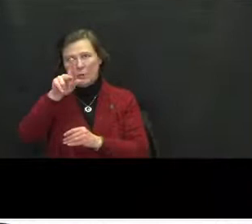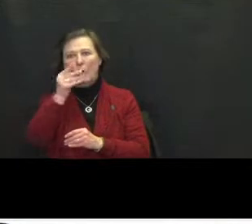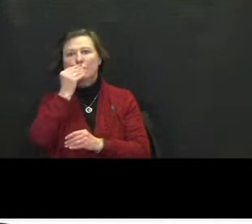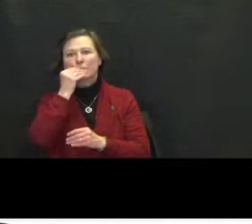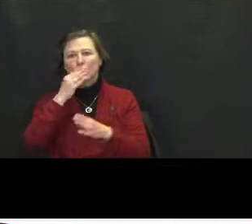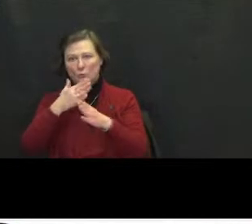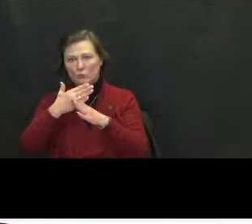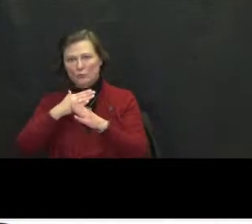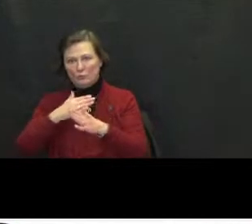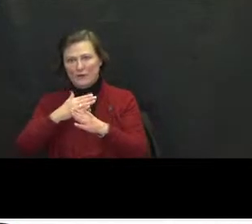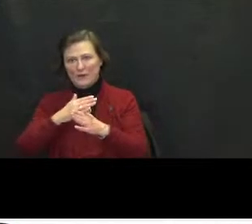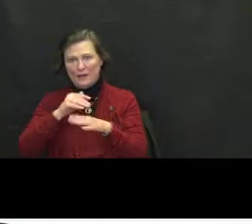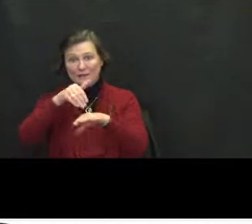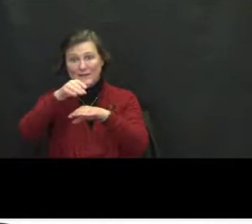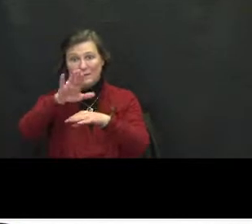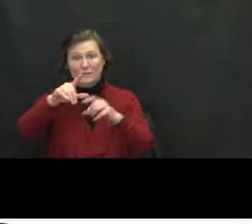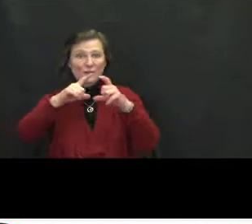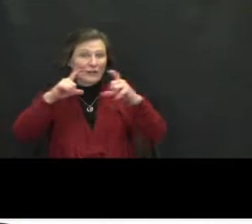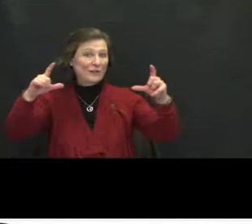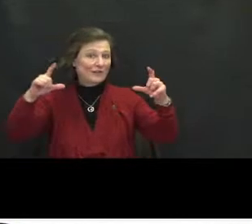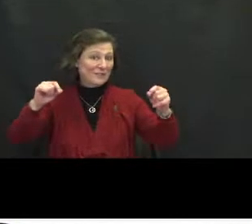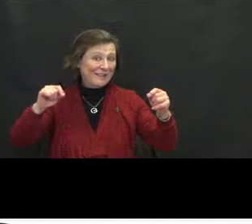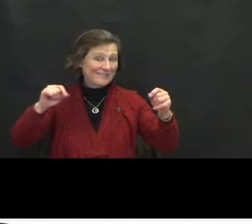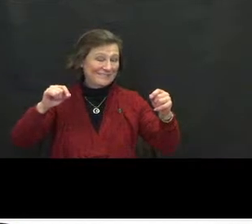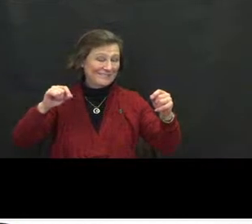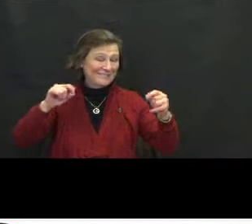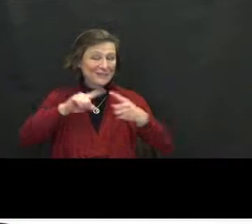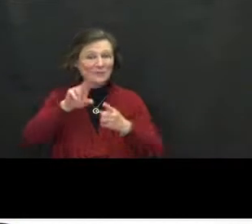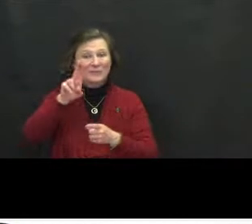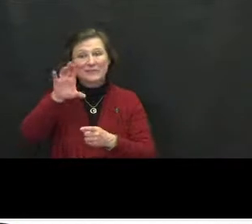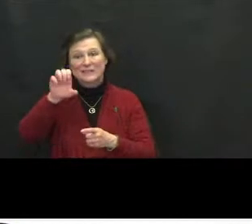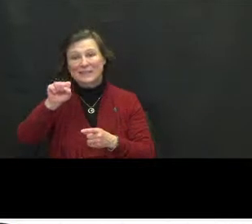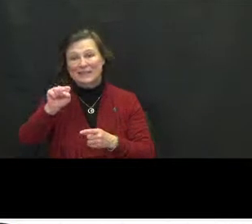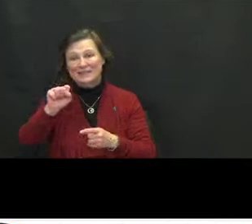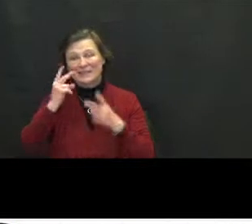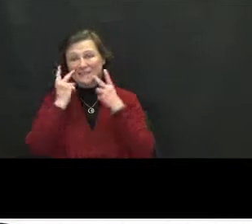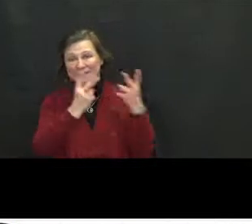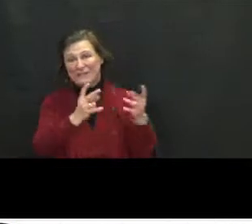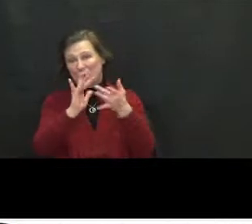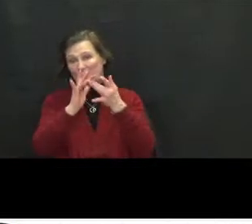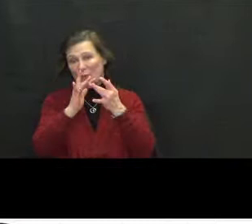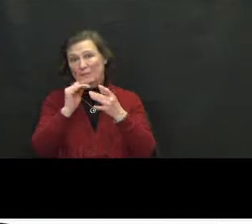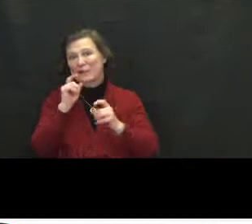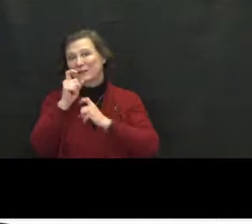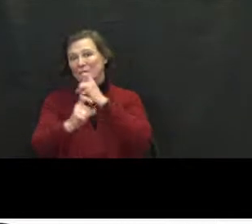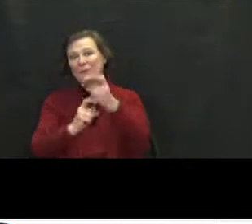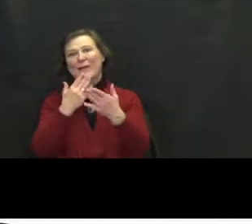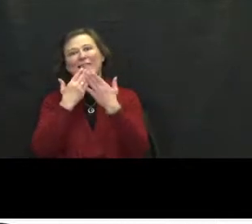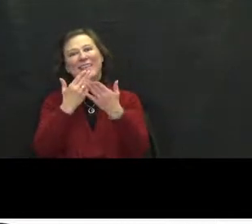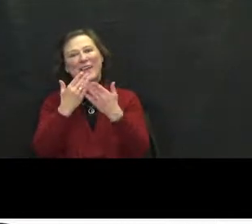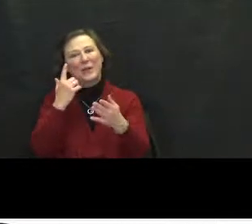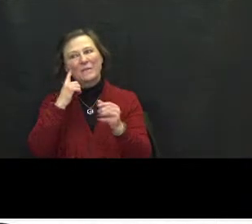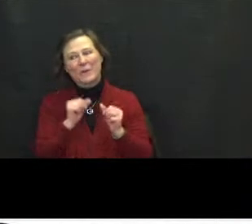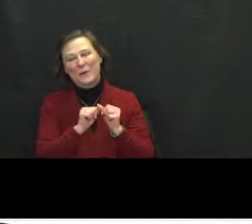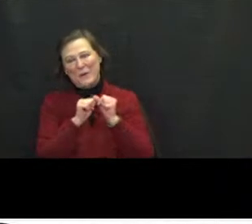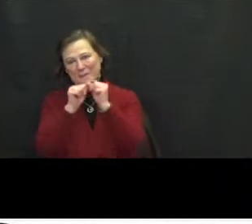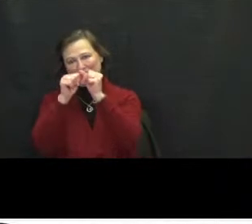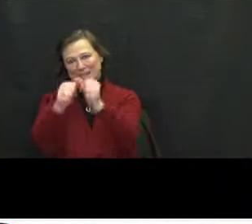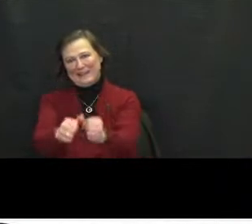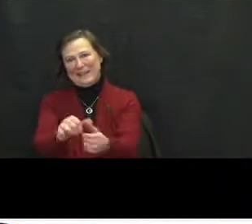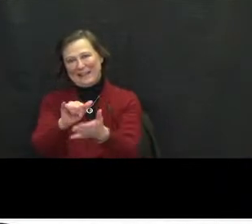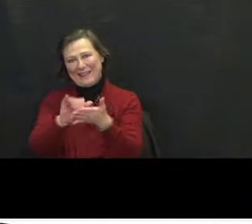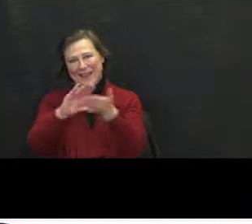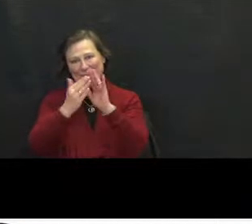Please send your check to UUCS or visit the website to donate. Thank you for maintaining the community of UUCS and for helping the